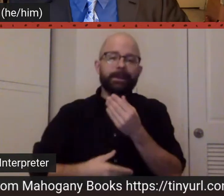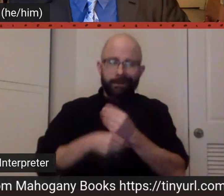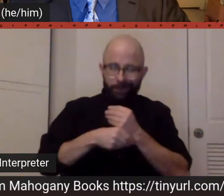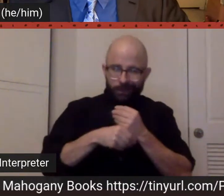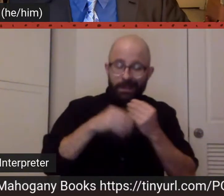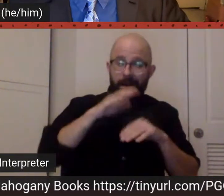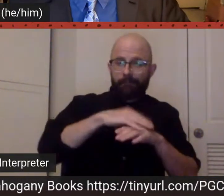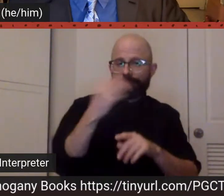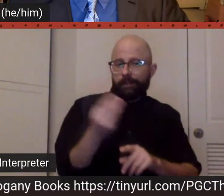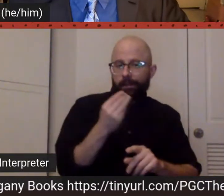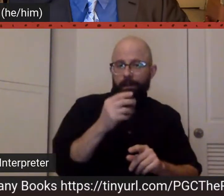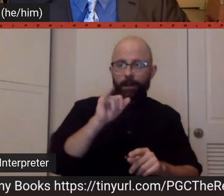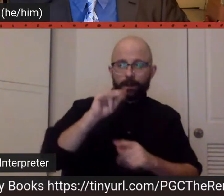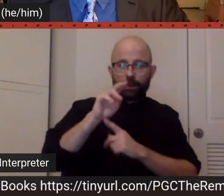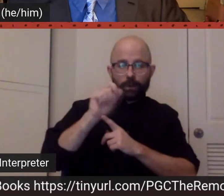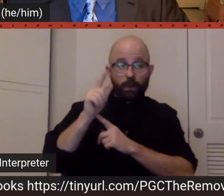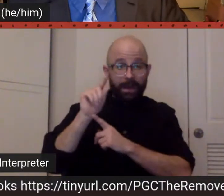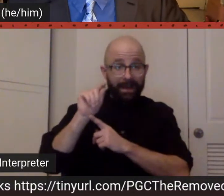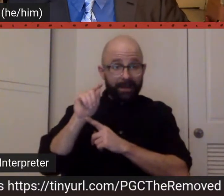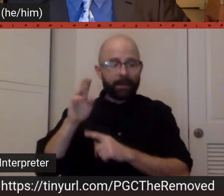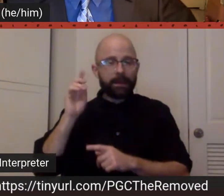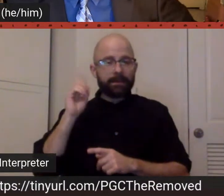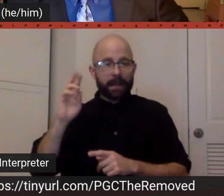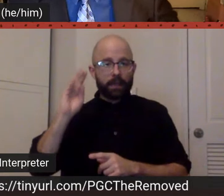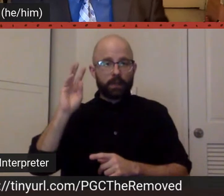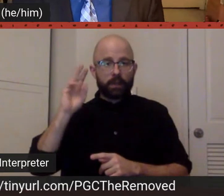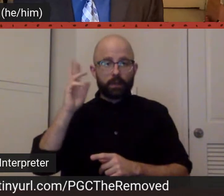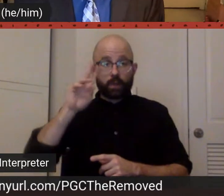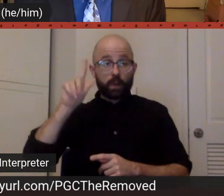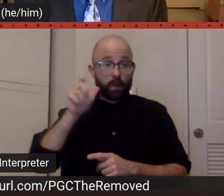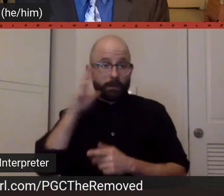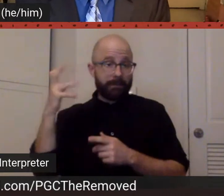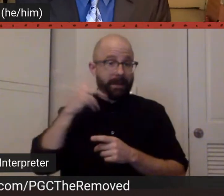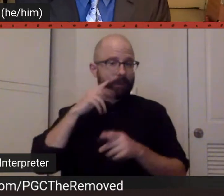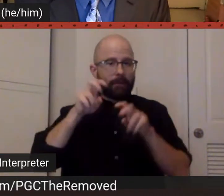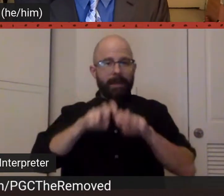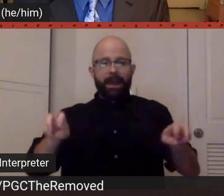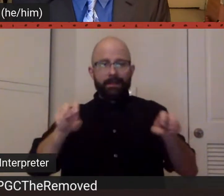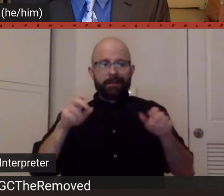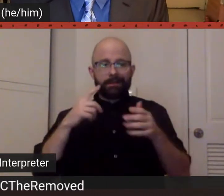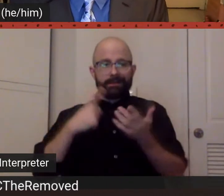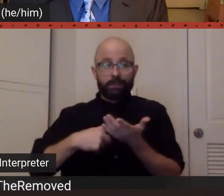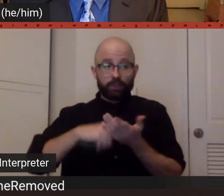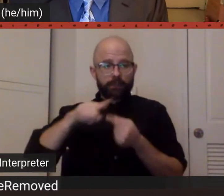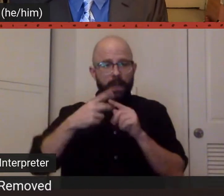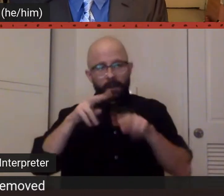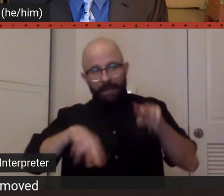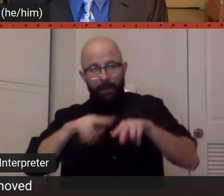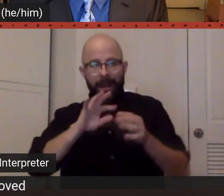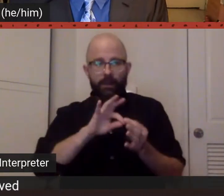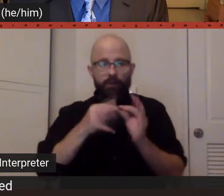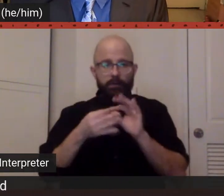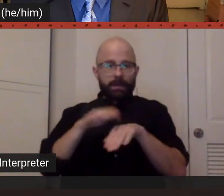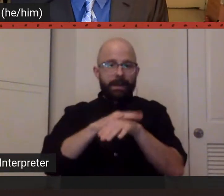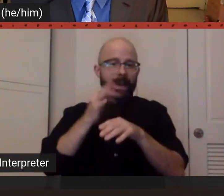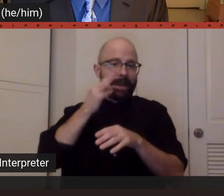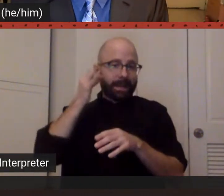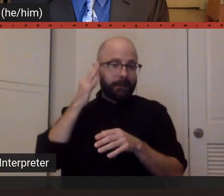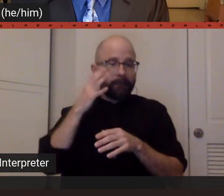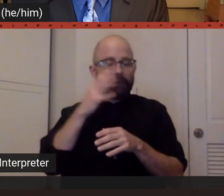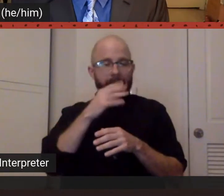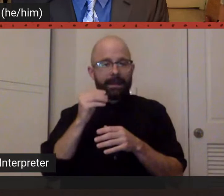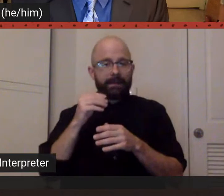on Monday, June 20th, Dr. Rule will be back for a really important panel discussion called Examining and Interpreting Native and Indigenous